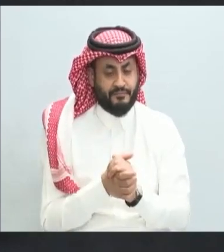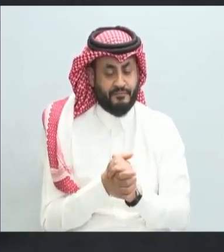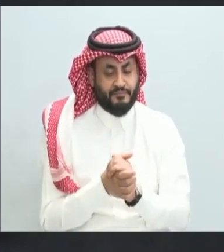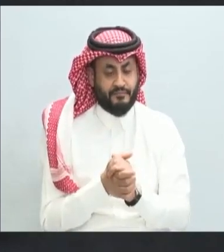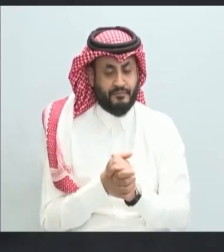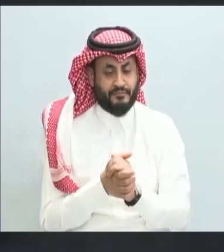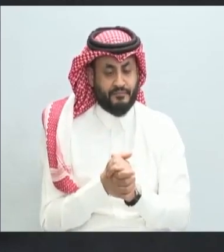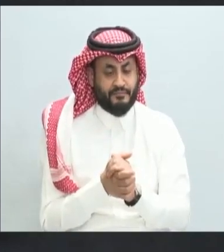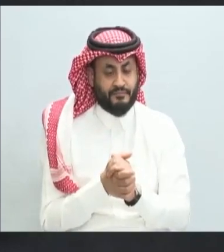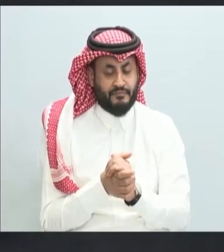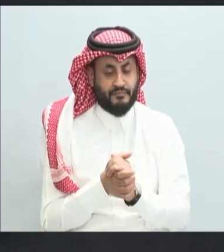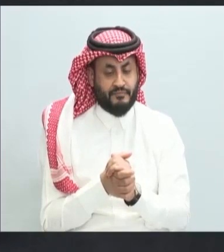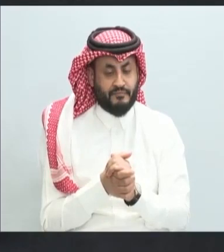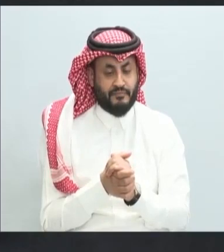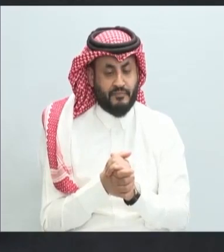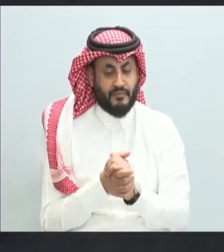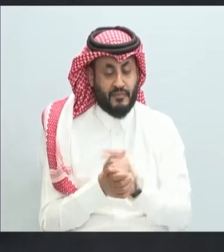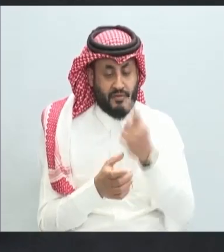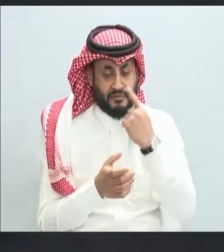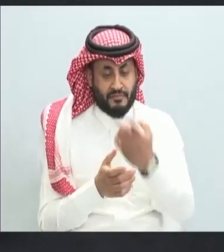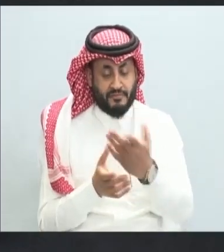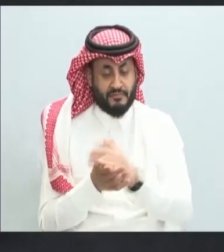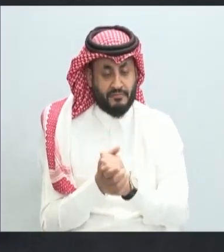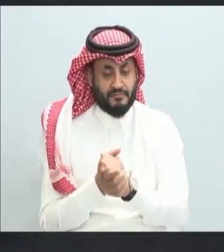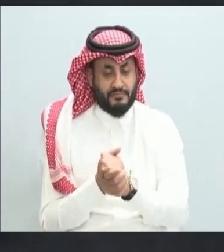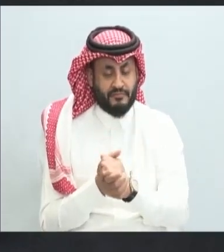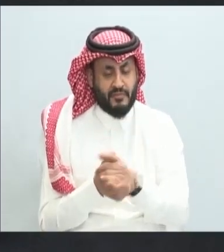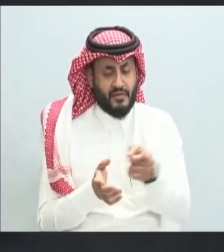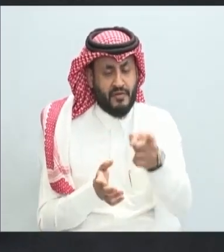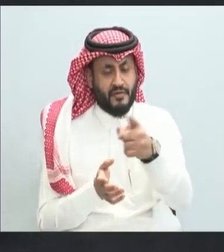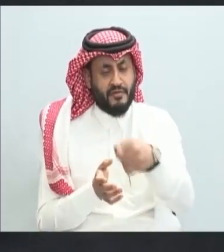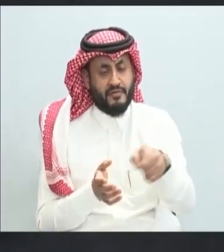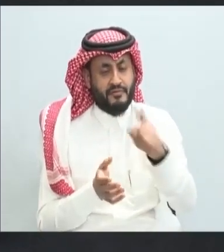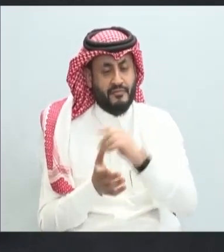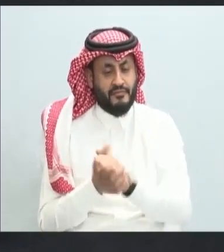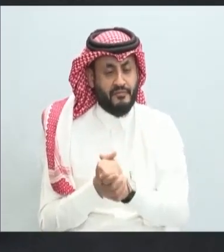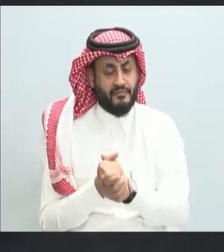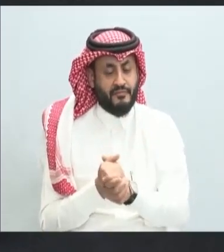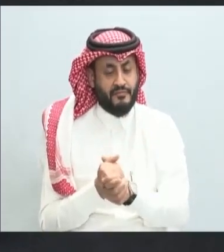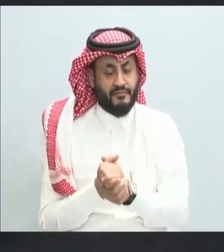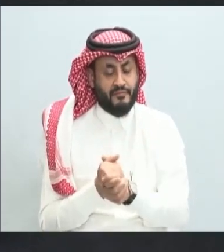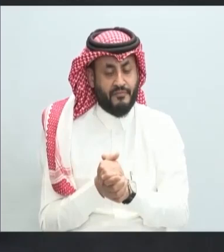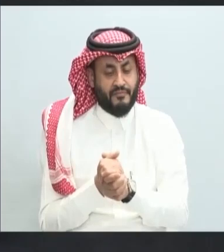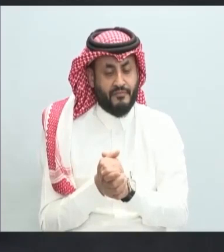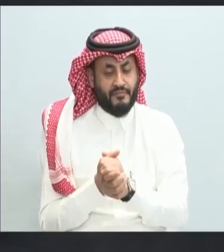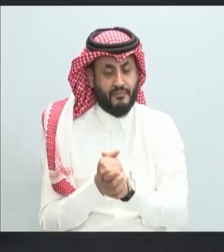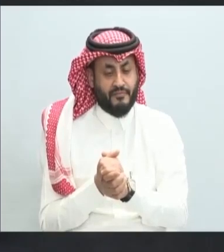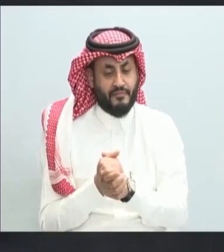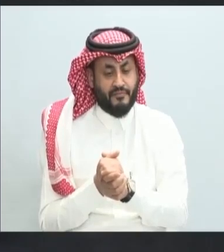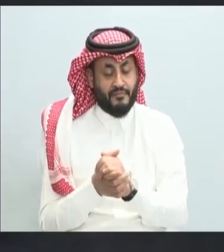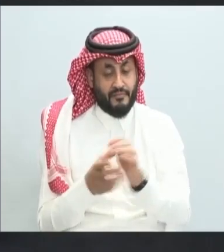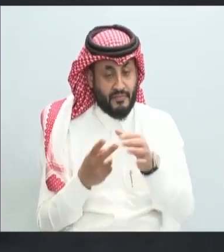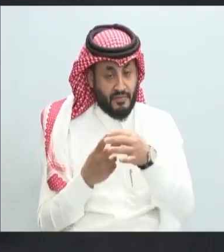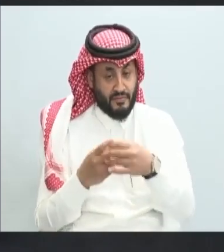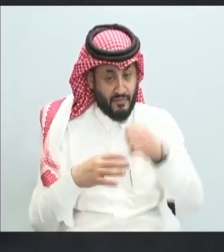that I would like you here to highlight the words or to highlight the